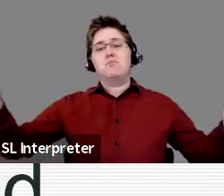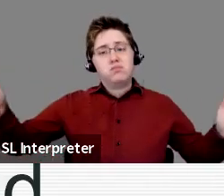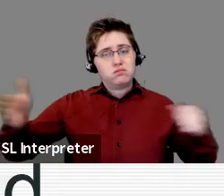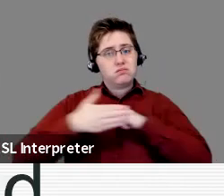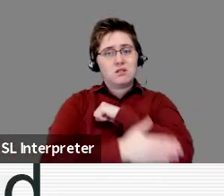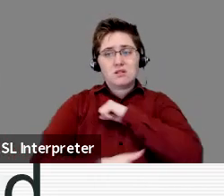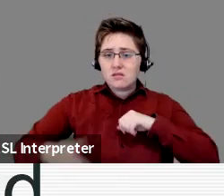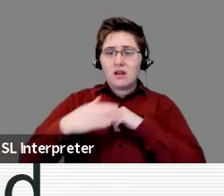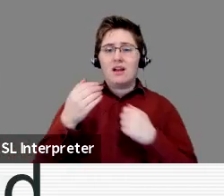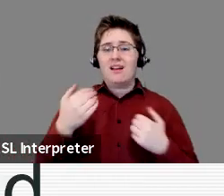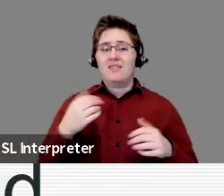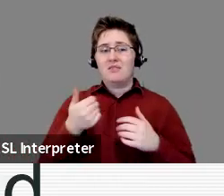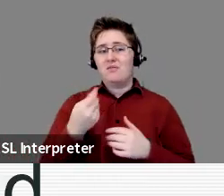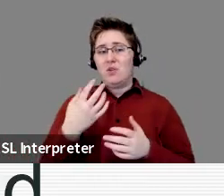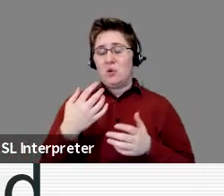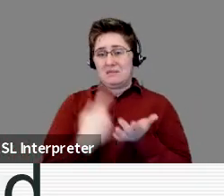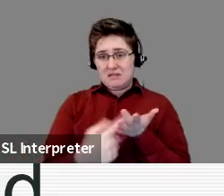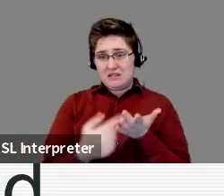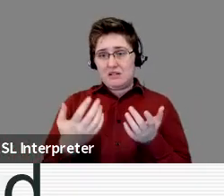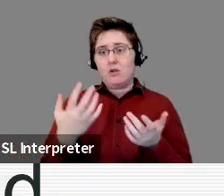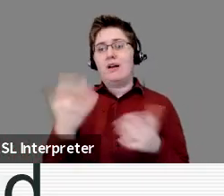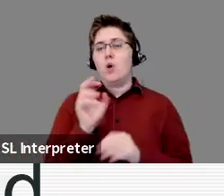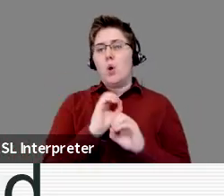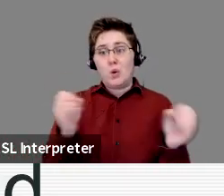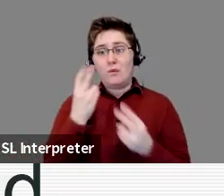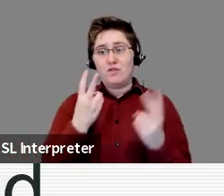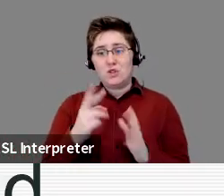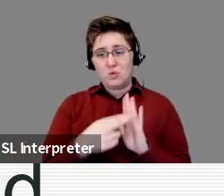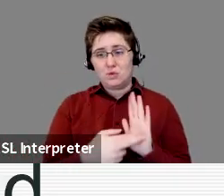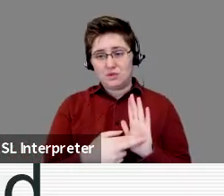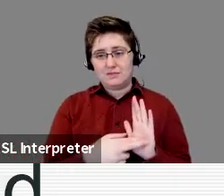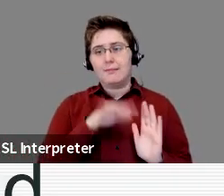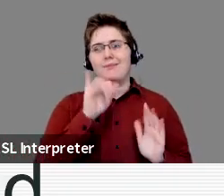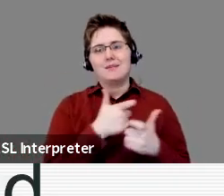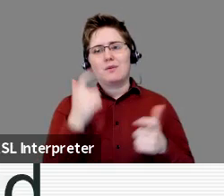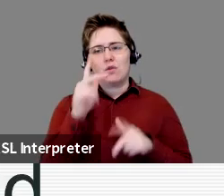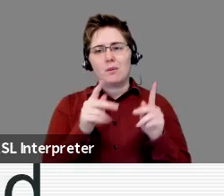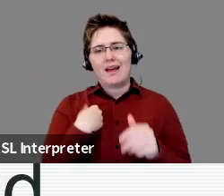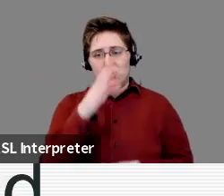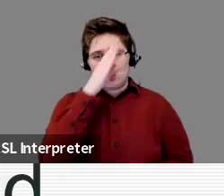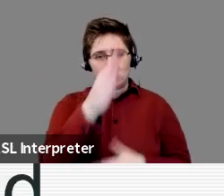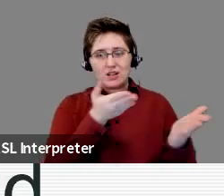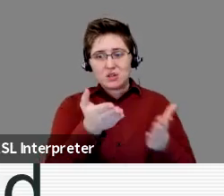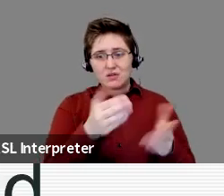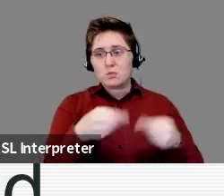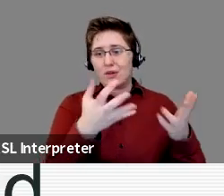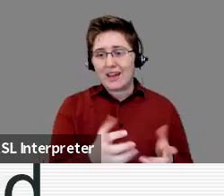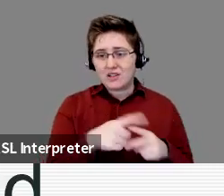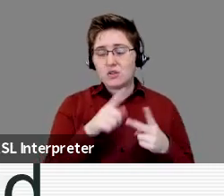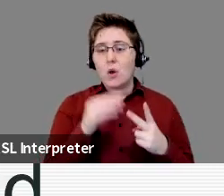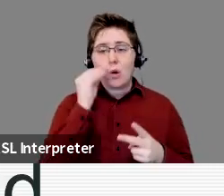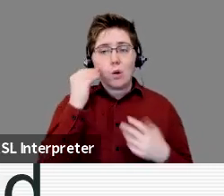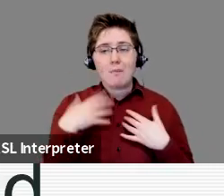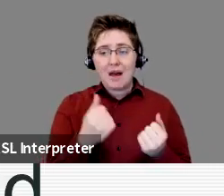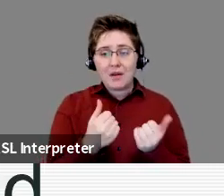things. We had no visitor rules. Now this was really big for people who had direct service providers or home health